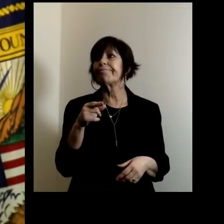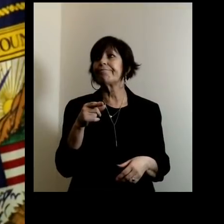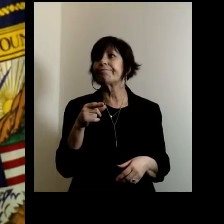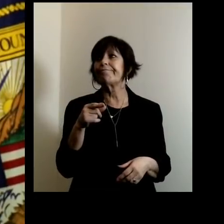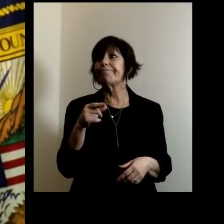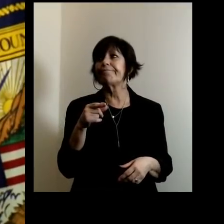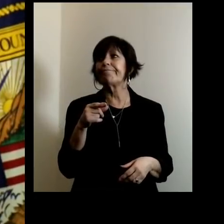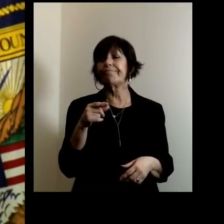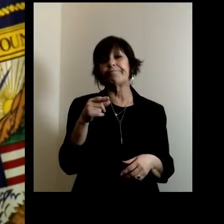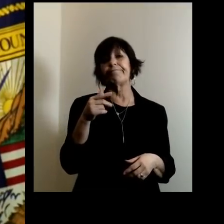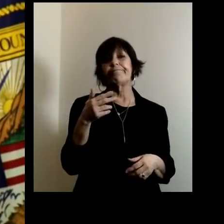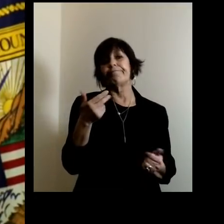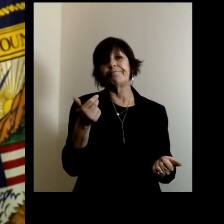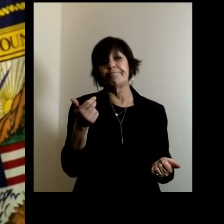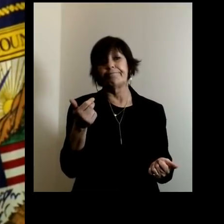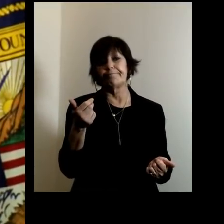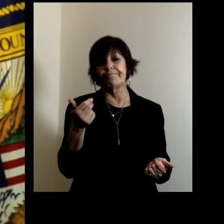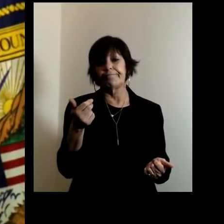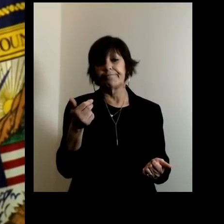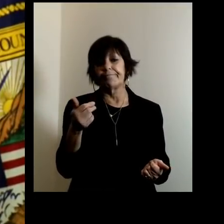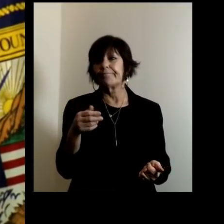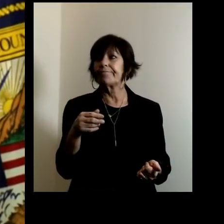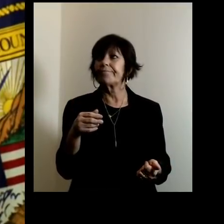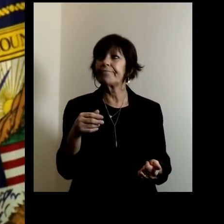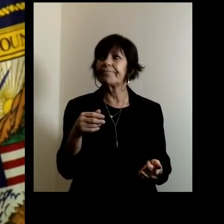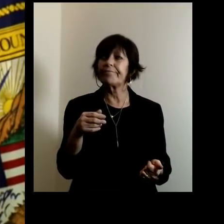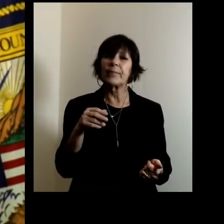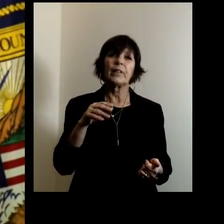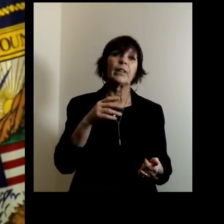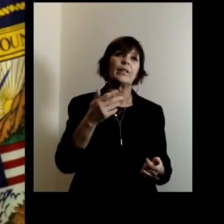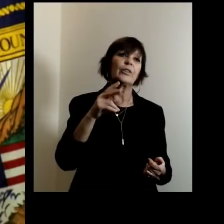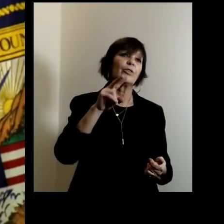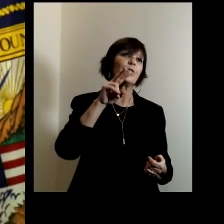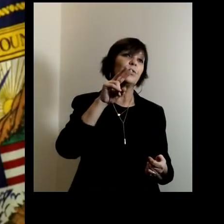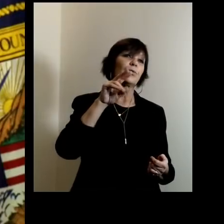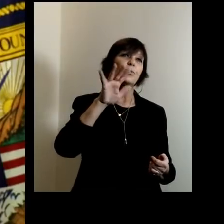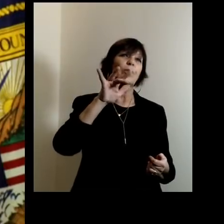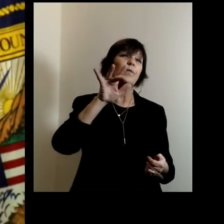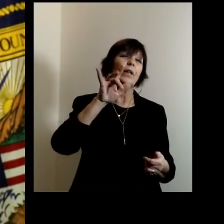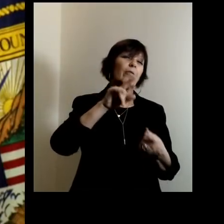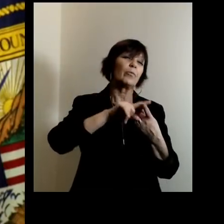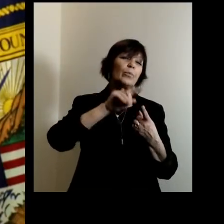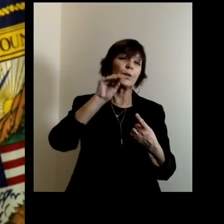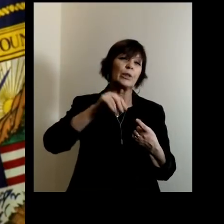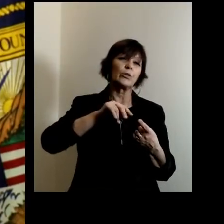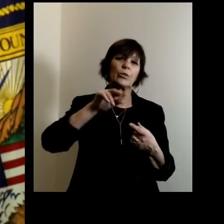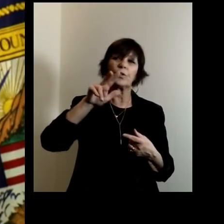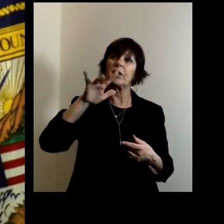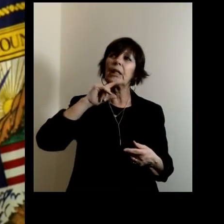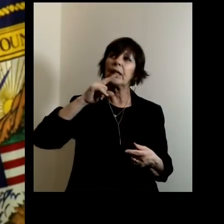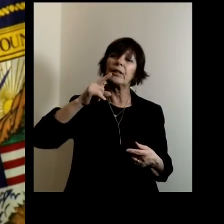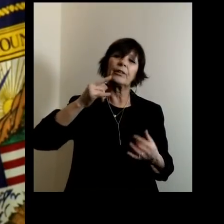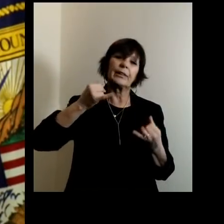your ones that are the biggest problems with regards to 25% to 33%